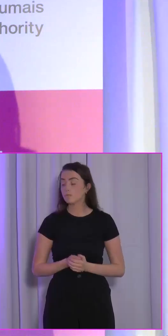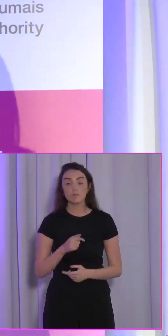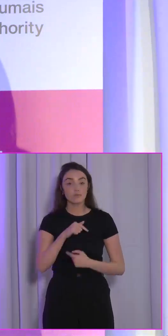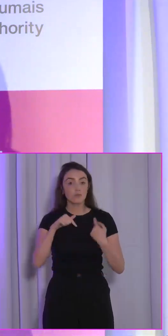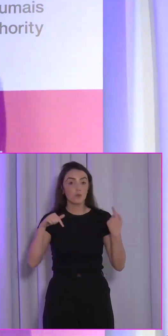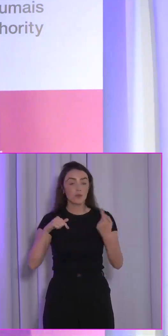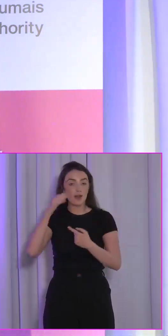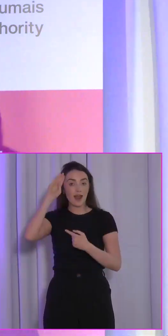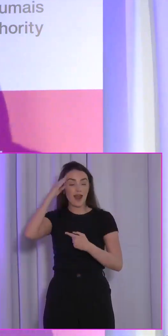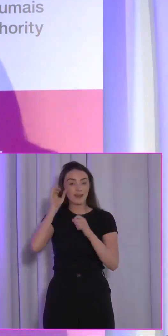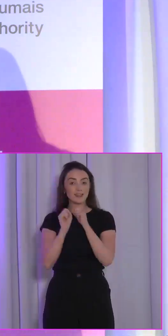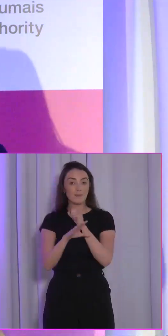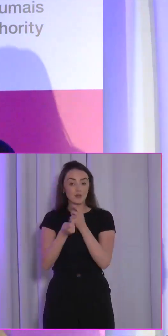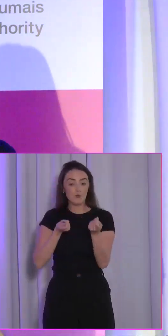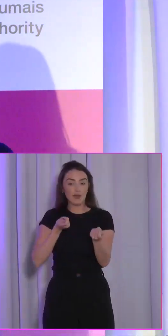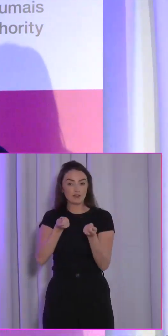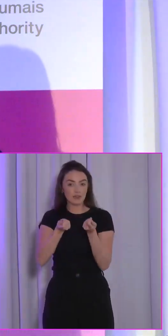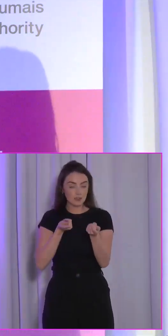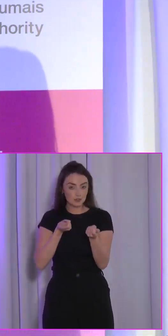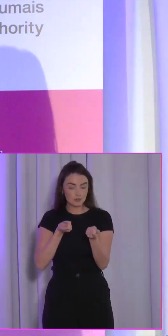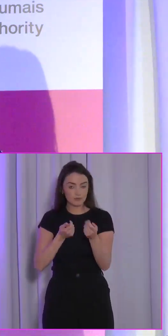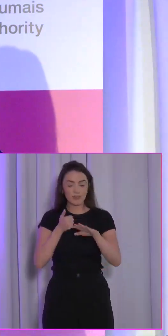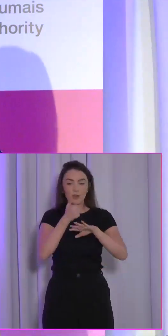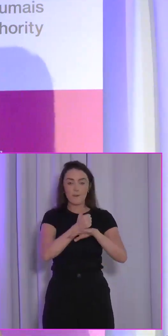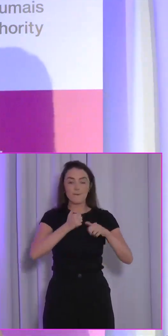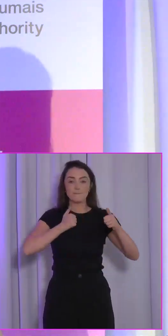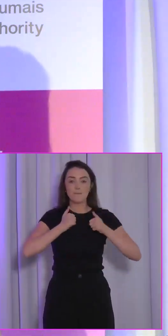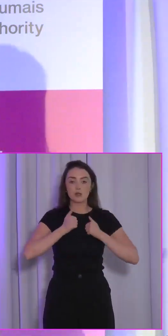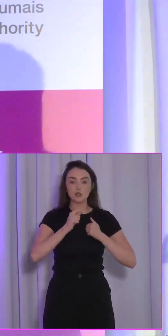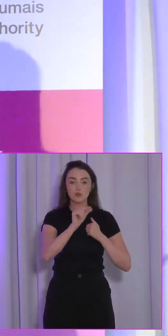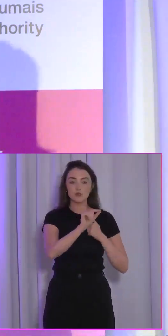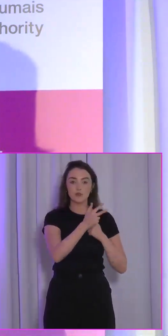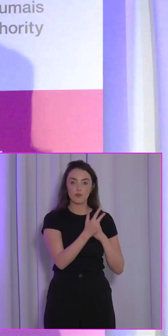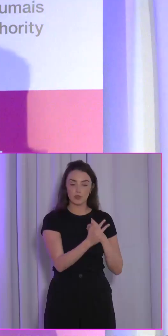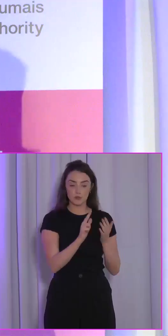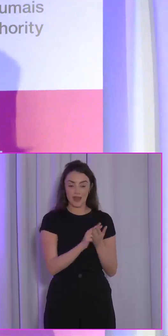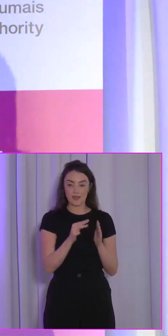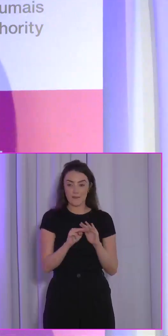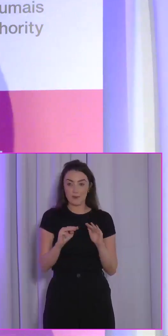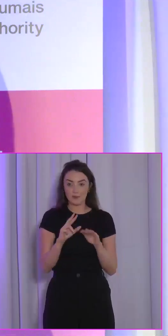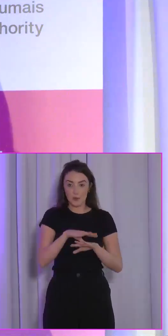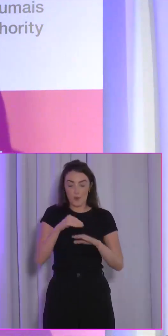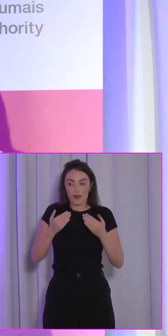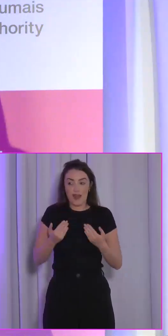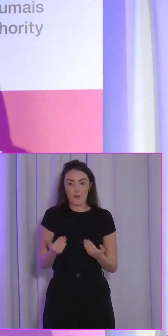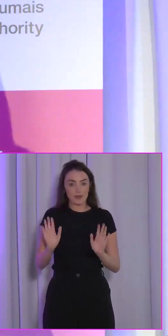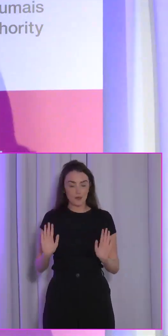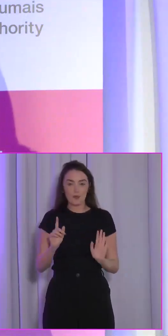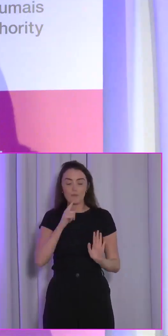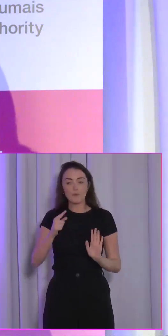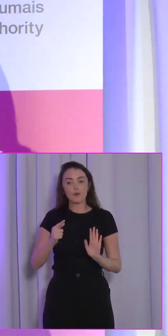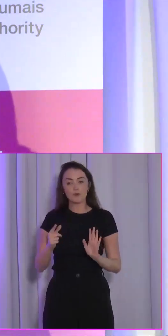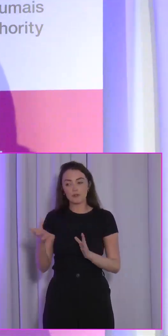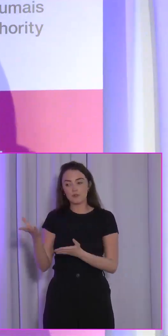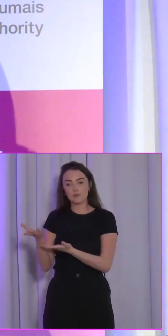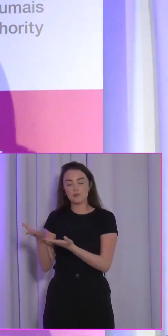is Ireland's media regulator. It was established in March 2023, so we're just 18 months old at this point. We took over from